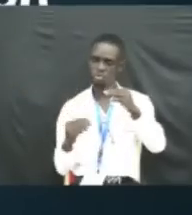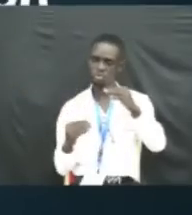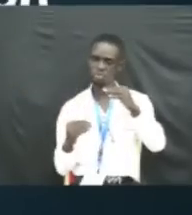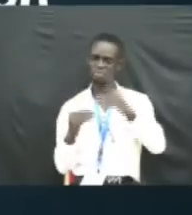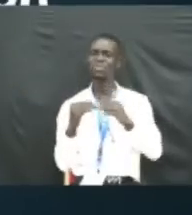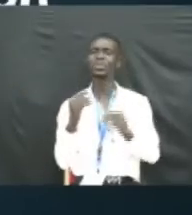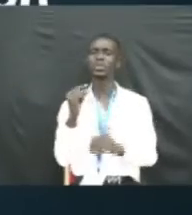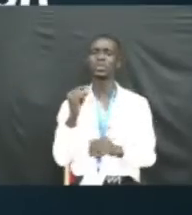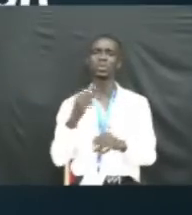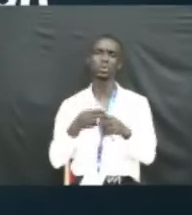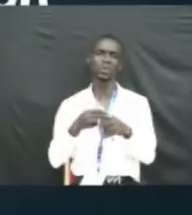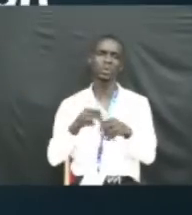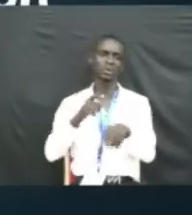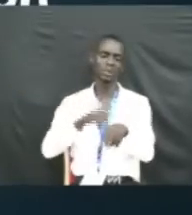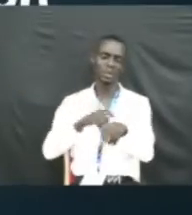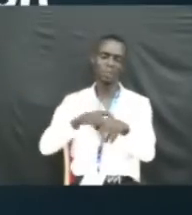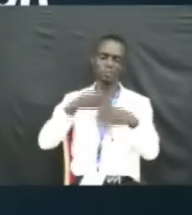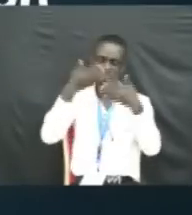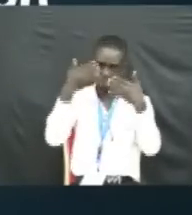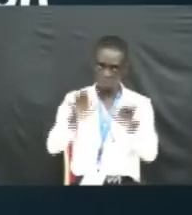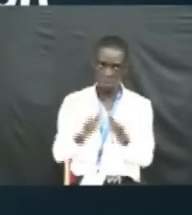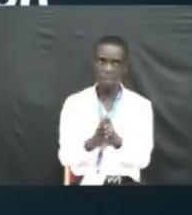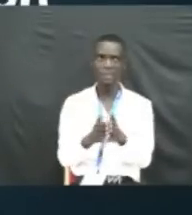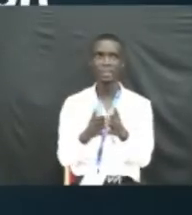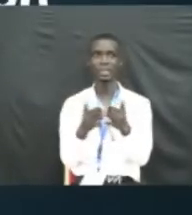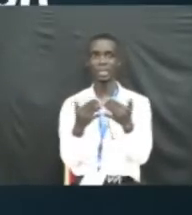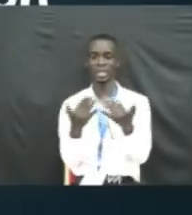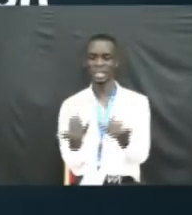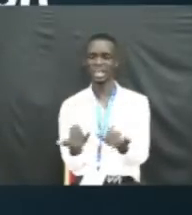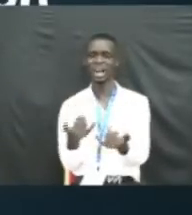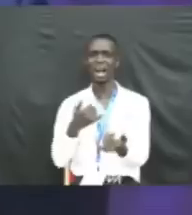addition to the above 3,652,451